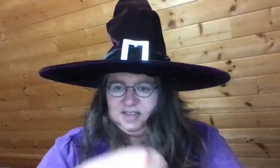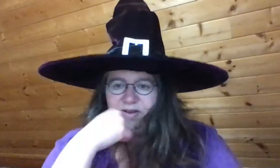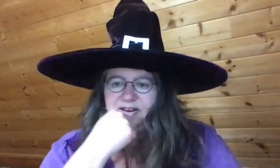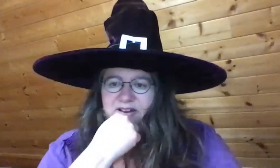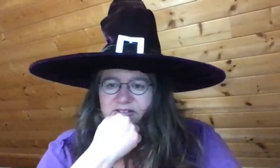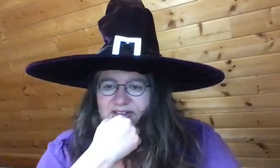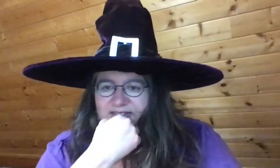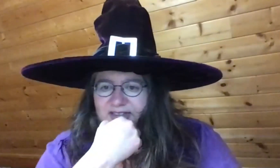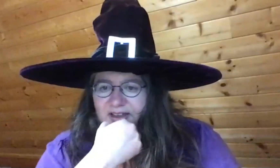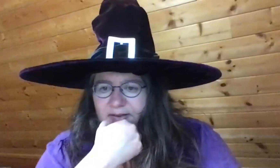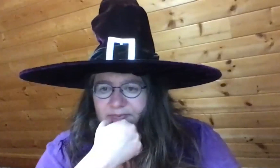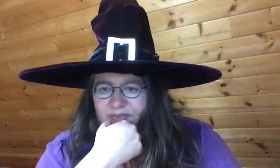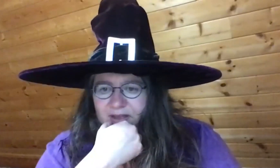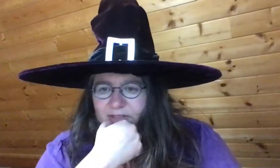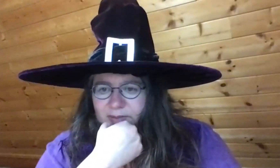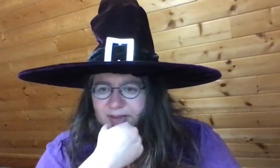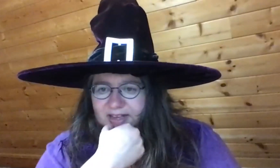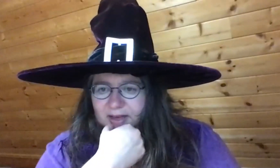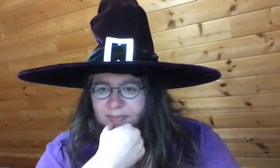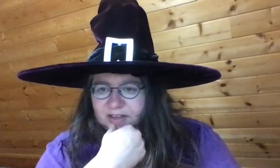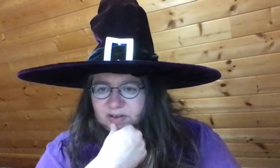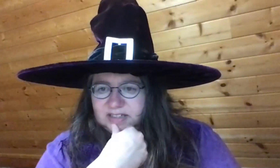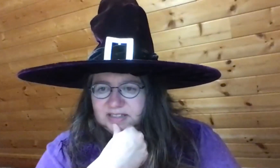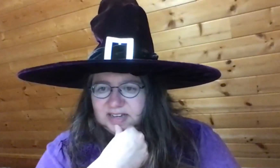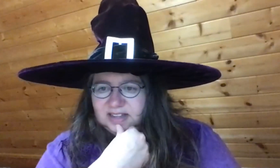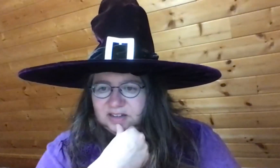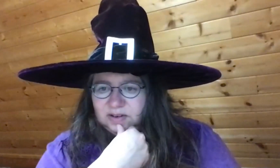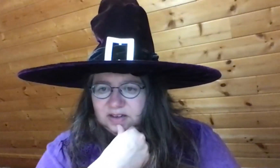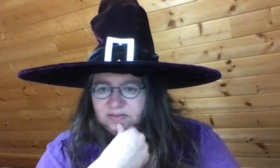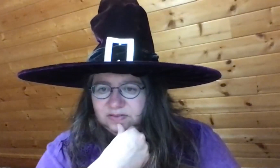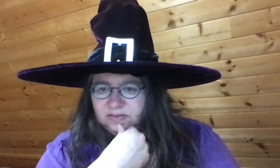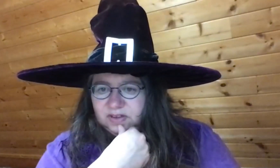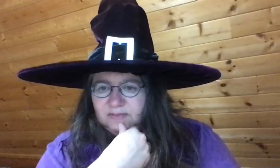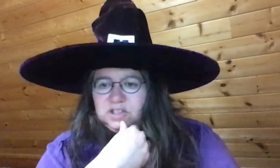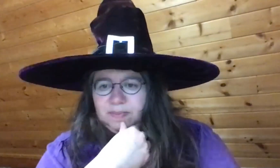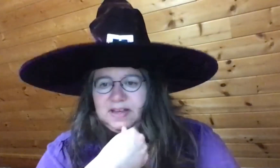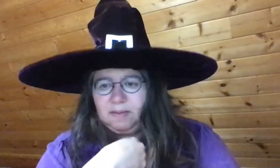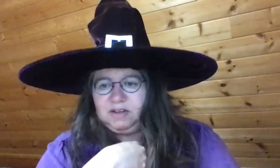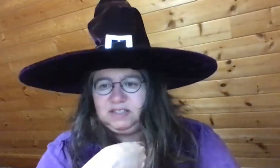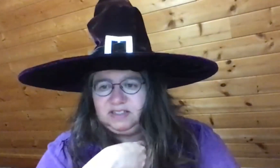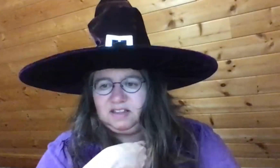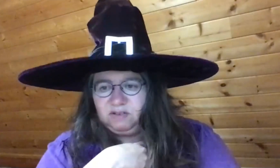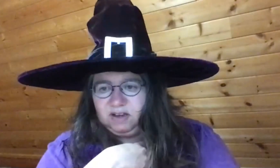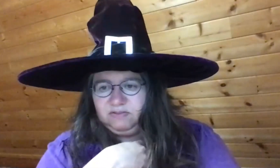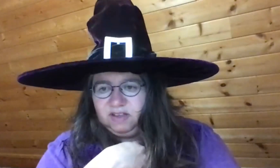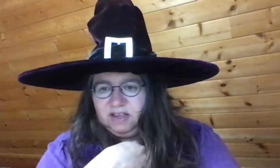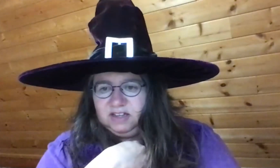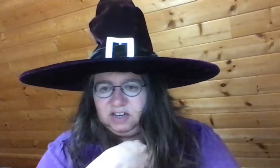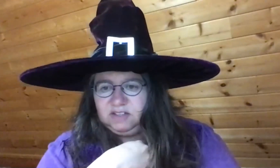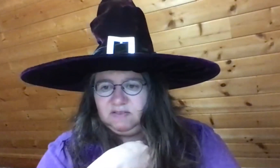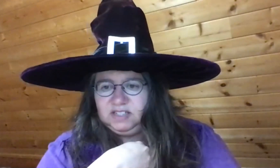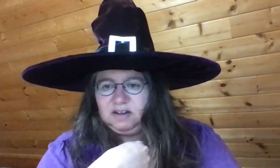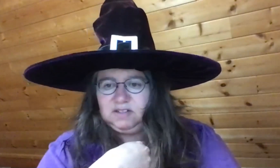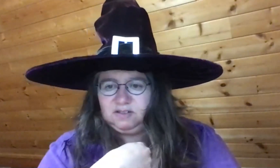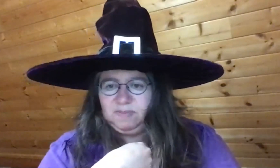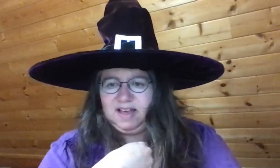And let's see, what did Andrea said? I'm sure picking up increased death and grief. I'm for sure picking up increased death and grief.